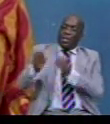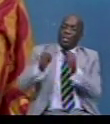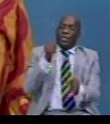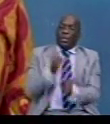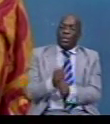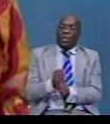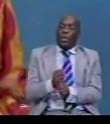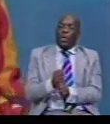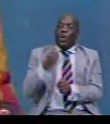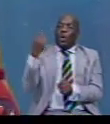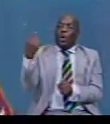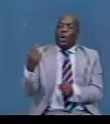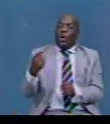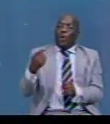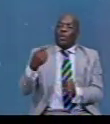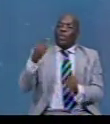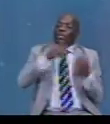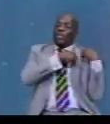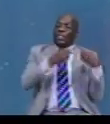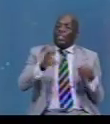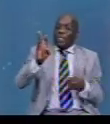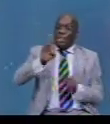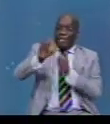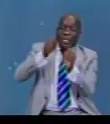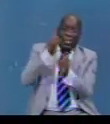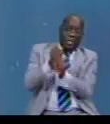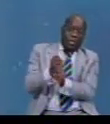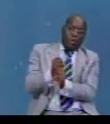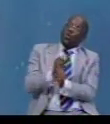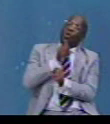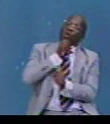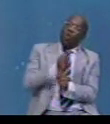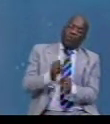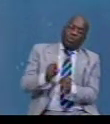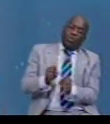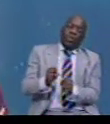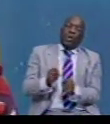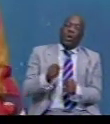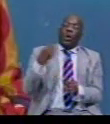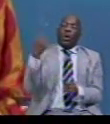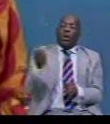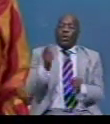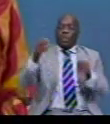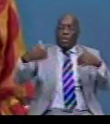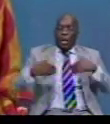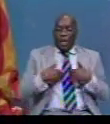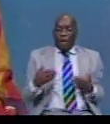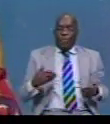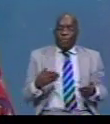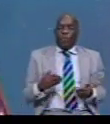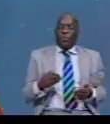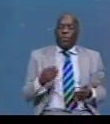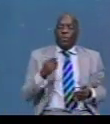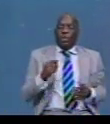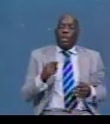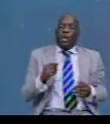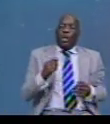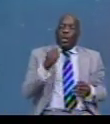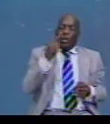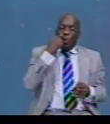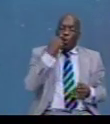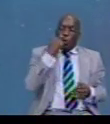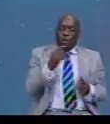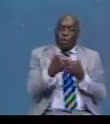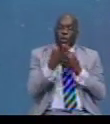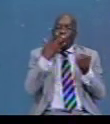bleeding. And whenever this occurs, it occurs when I do hard chore or walk under the sun or